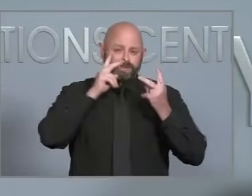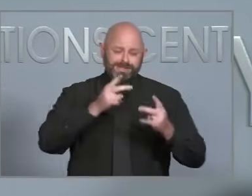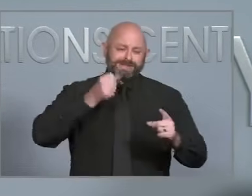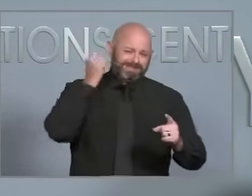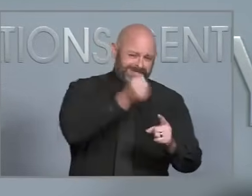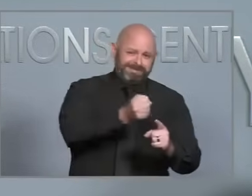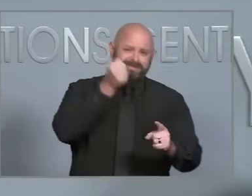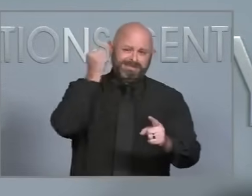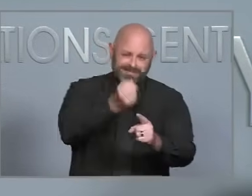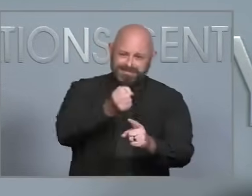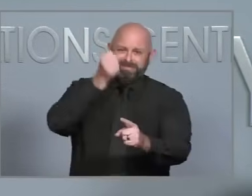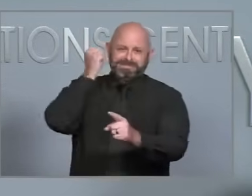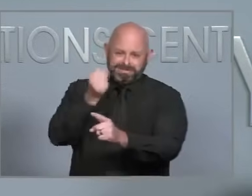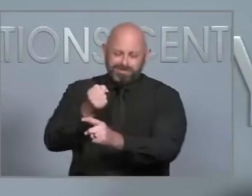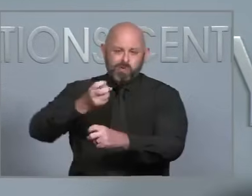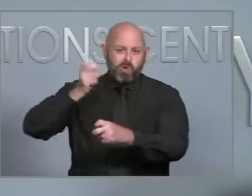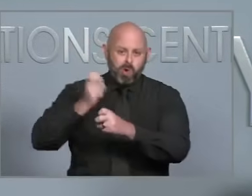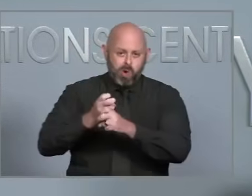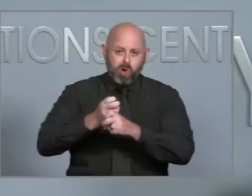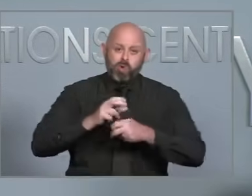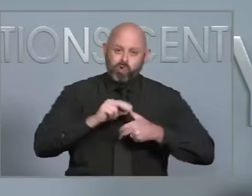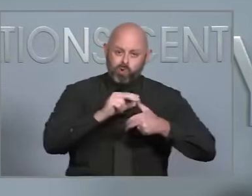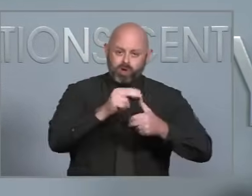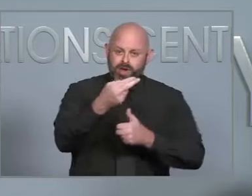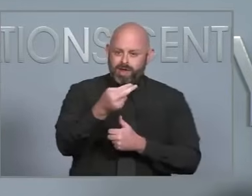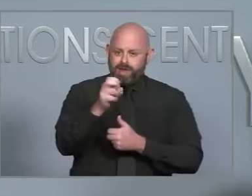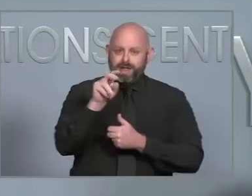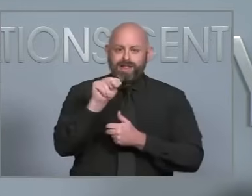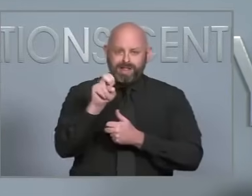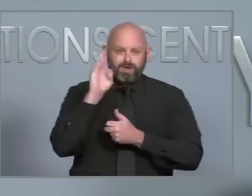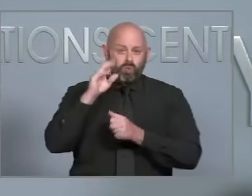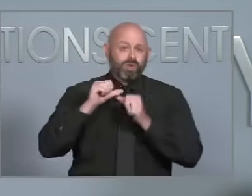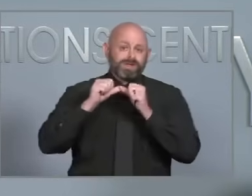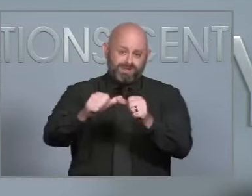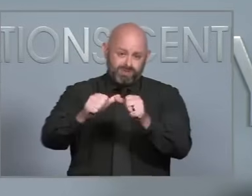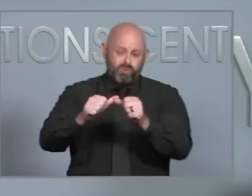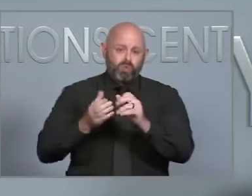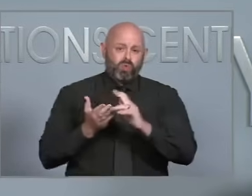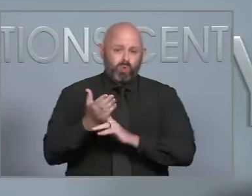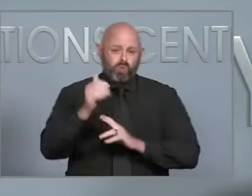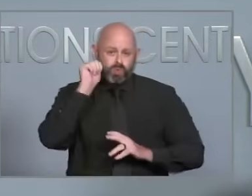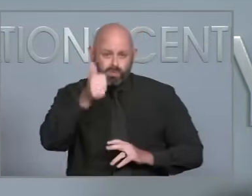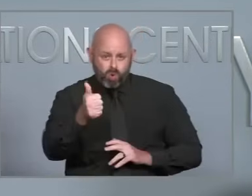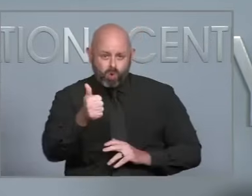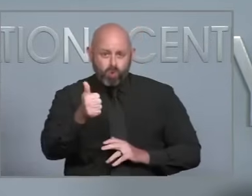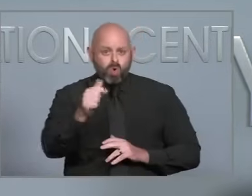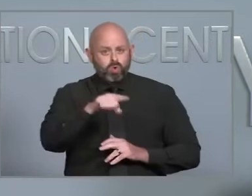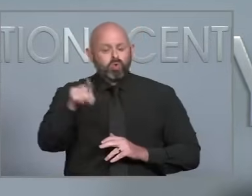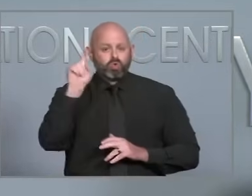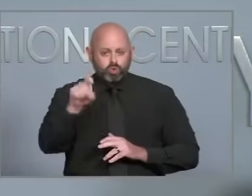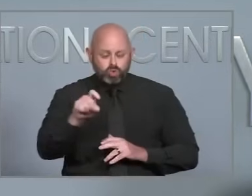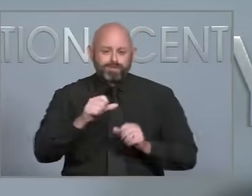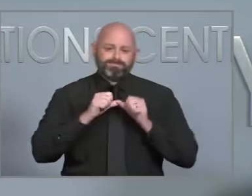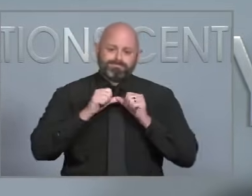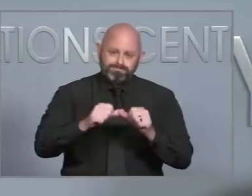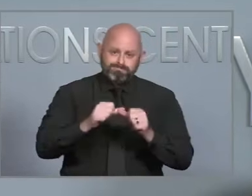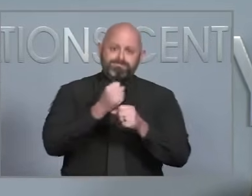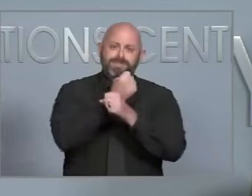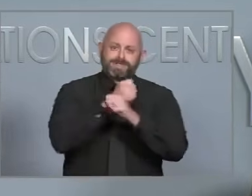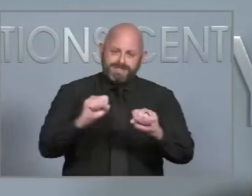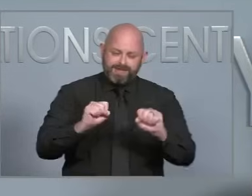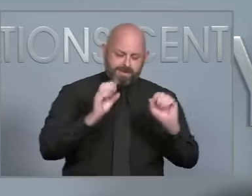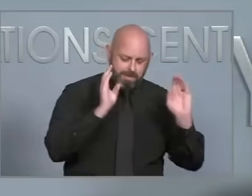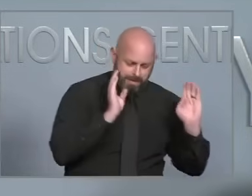continue into Saturday. As we said yesterday, North Carolinians should remain informed have a plan in place to protect your